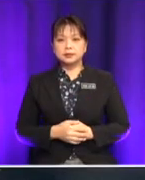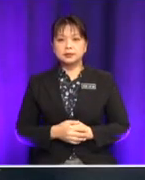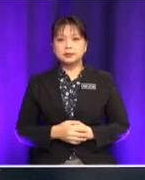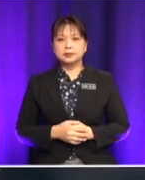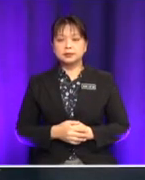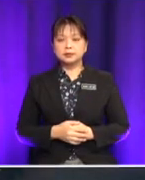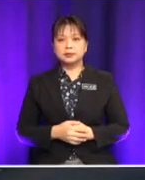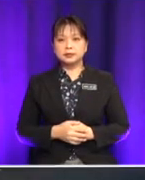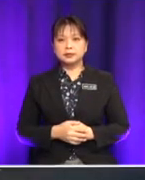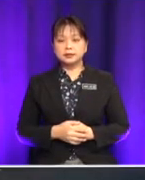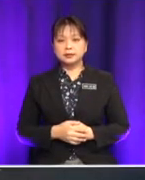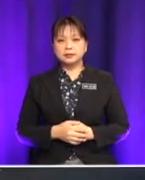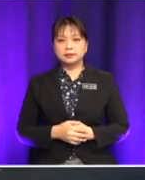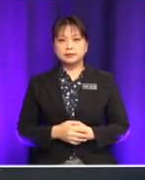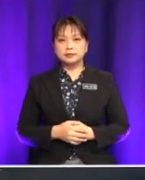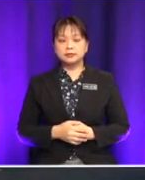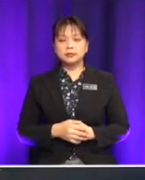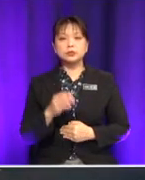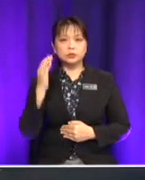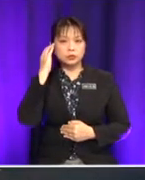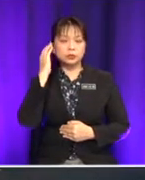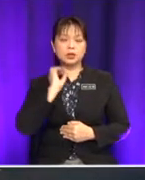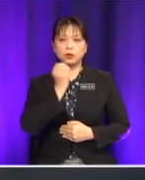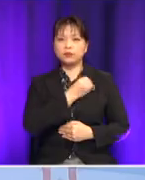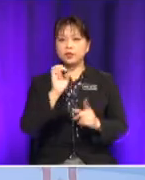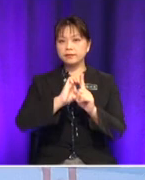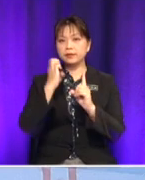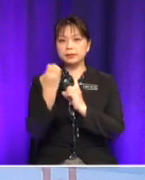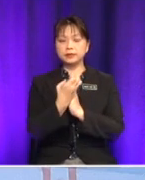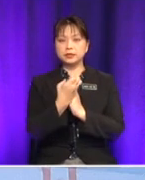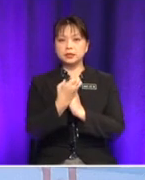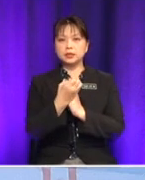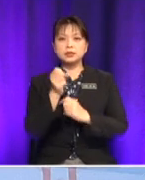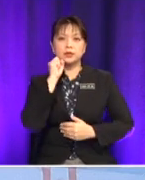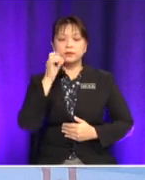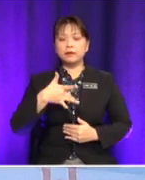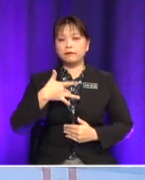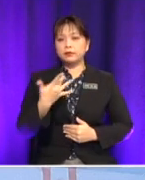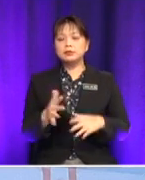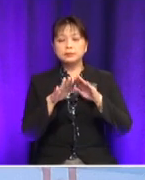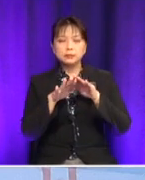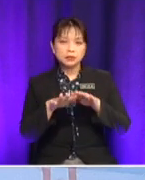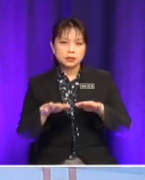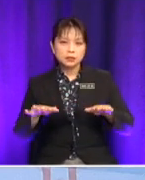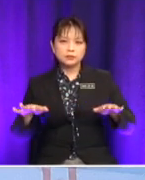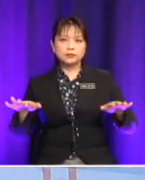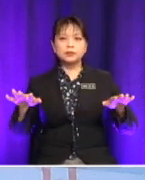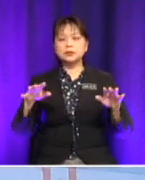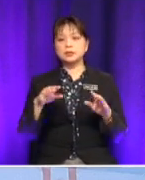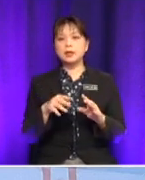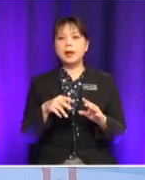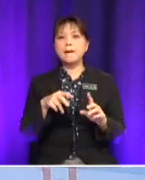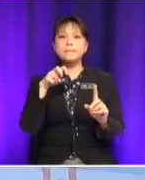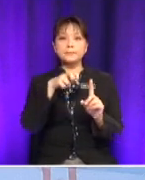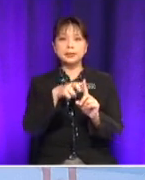we weren't really in a, you know, environment, that kind of environment, I felt the peacefulness there. Yes. Now,